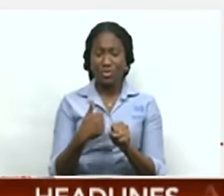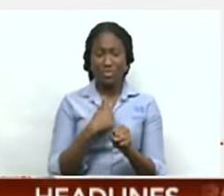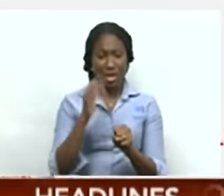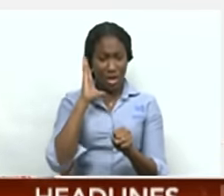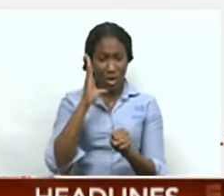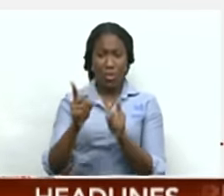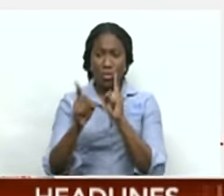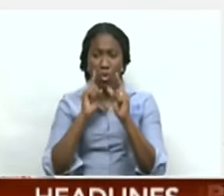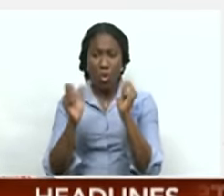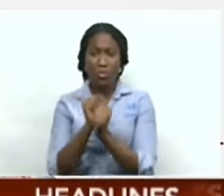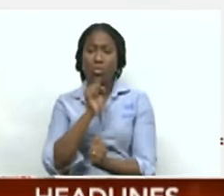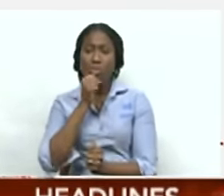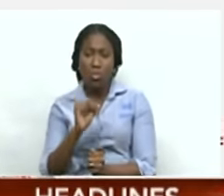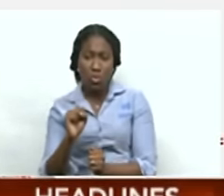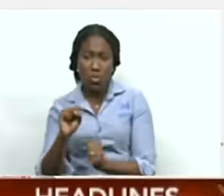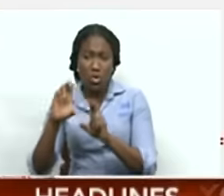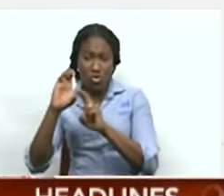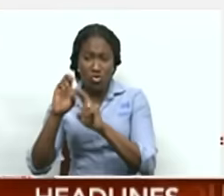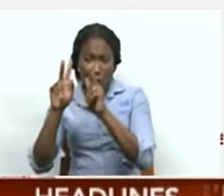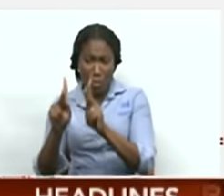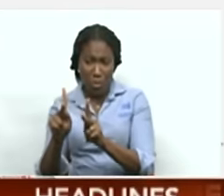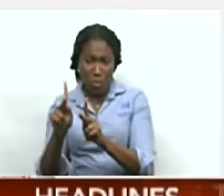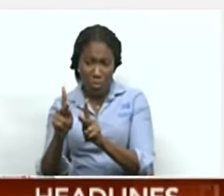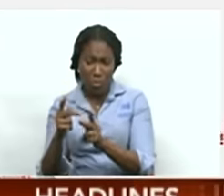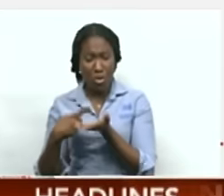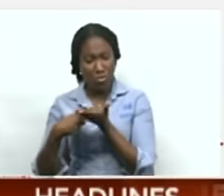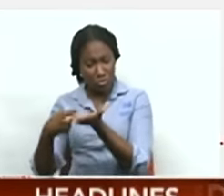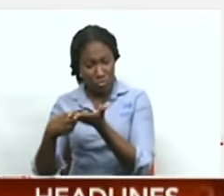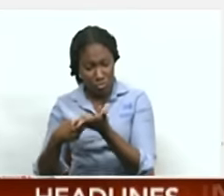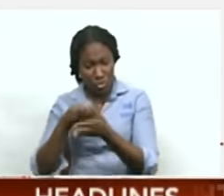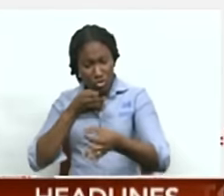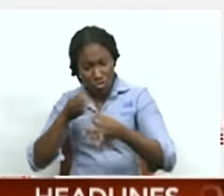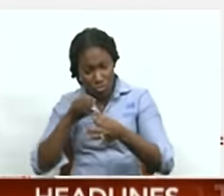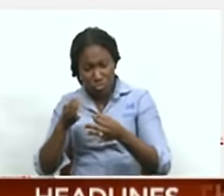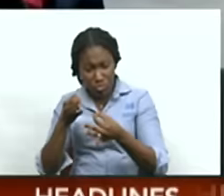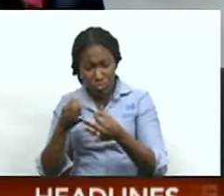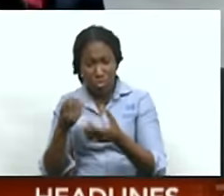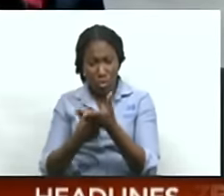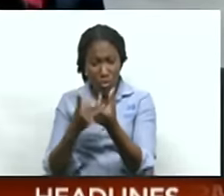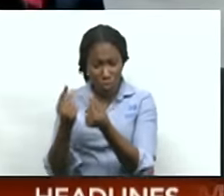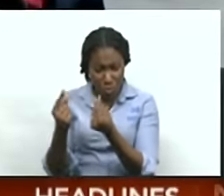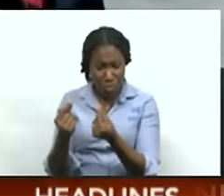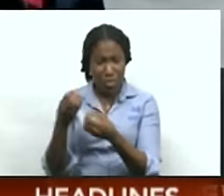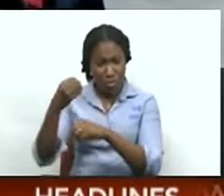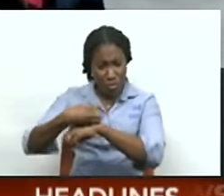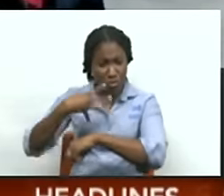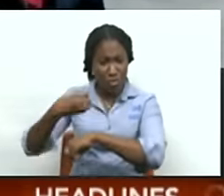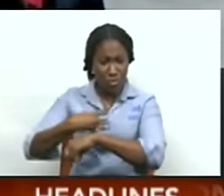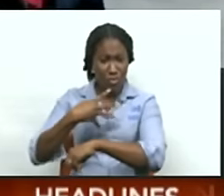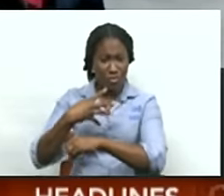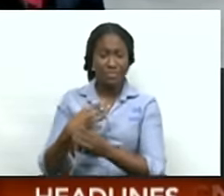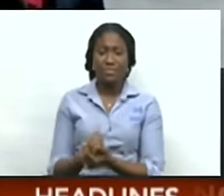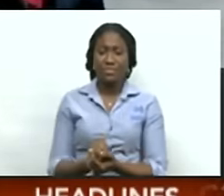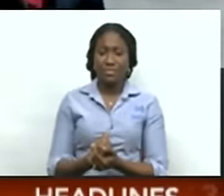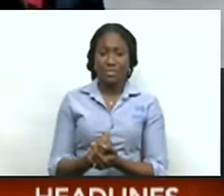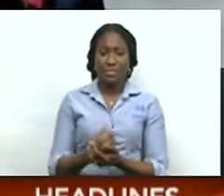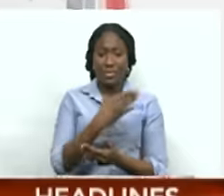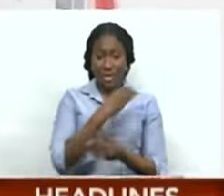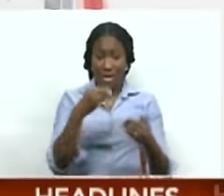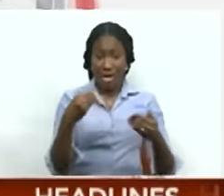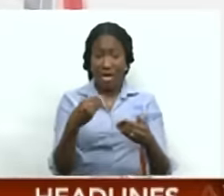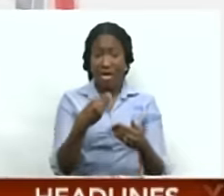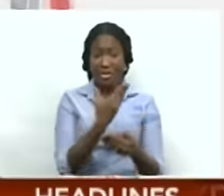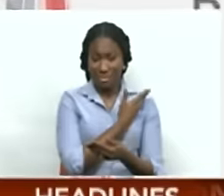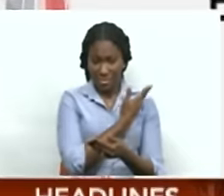fall behind and to lean on. The former chairman endorsed Gittens in his new role. I certainly wish him all the